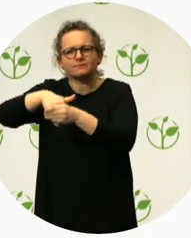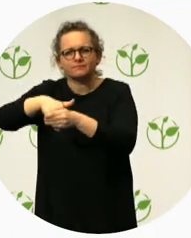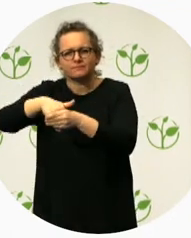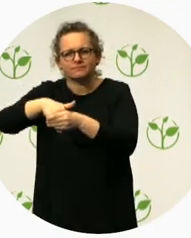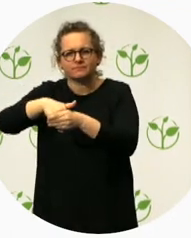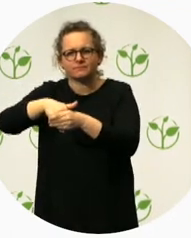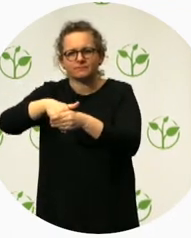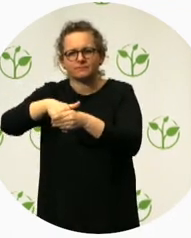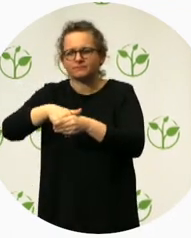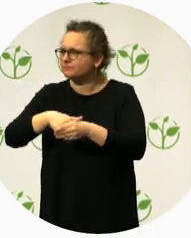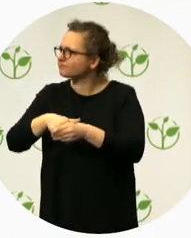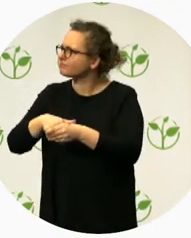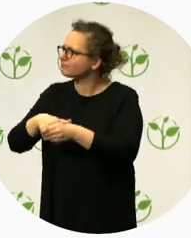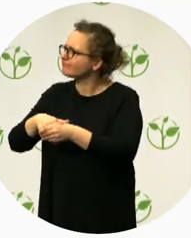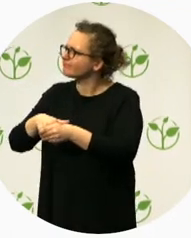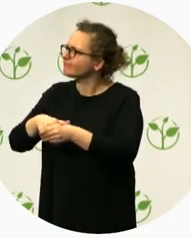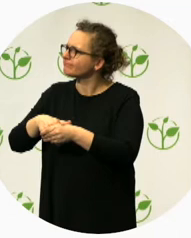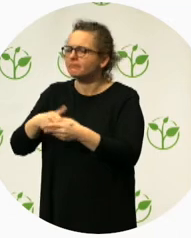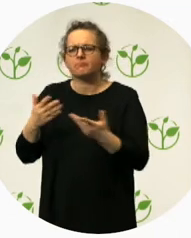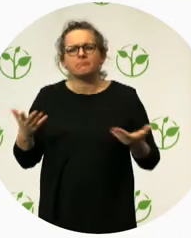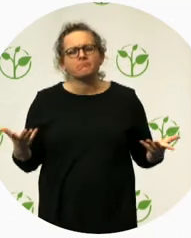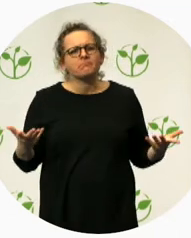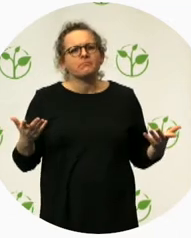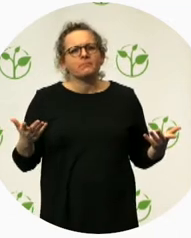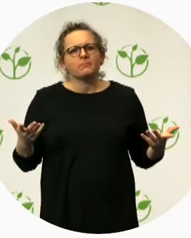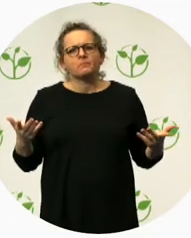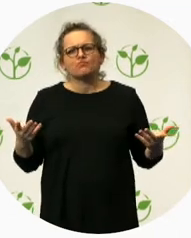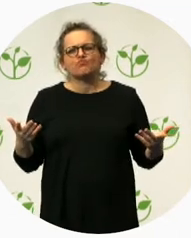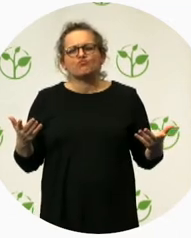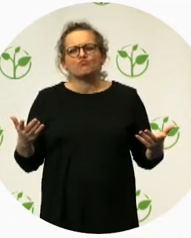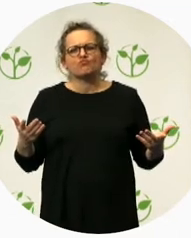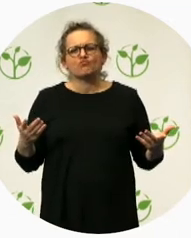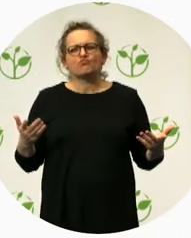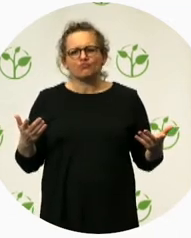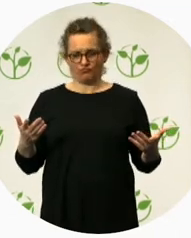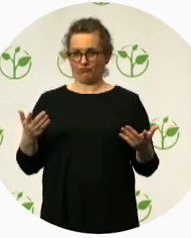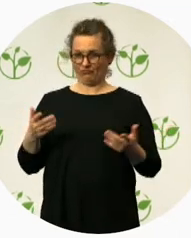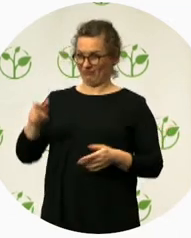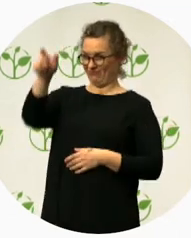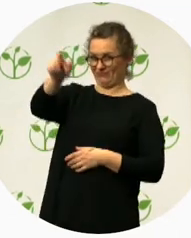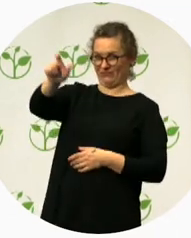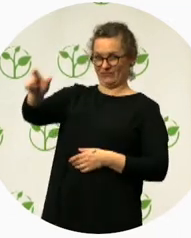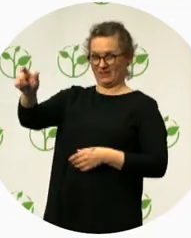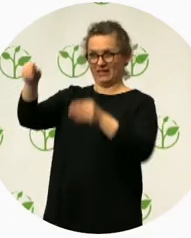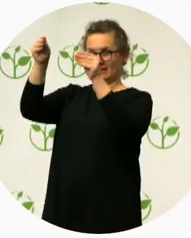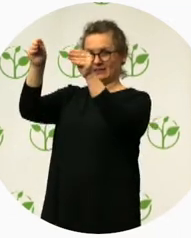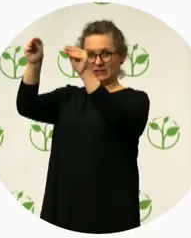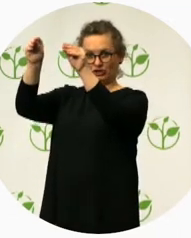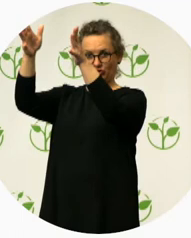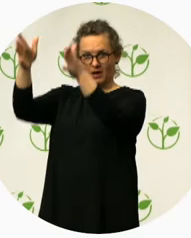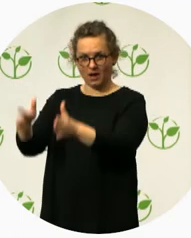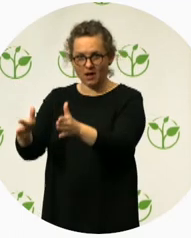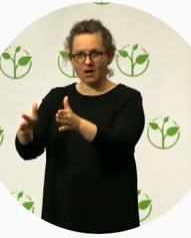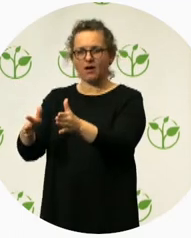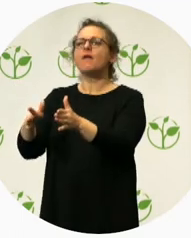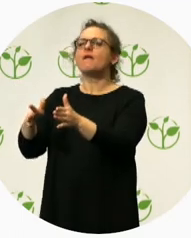the alternative we can offer to teachers in terms of planning classes, in terms of